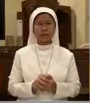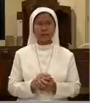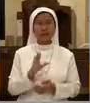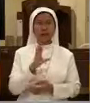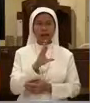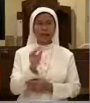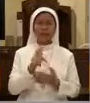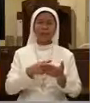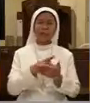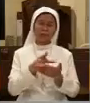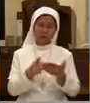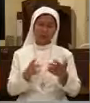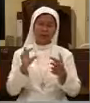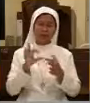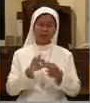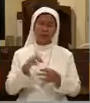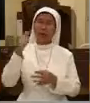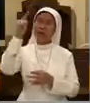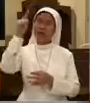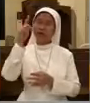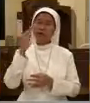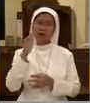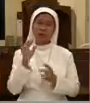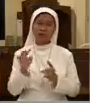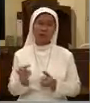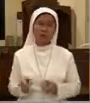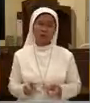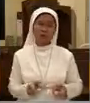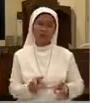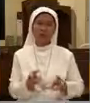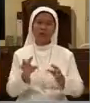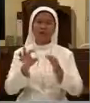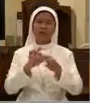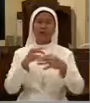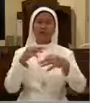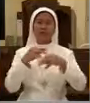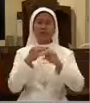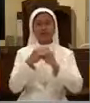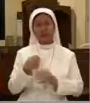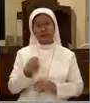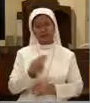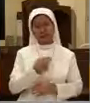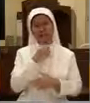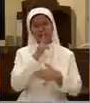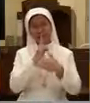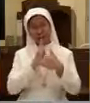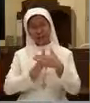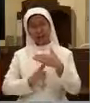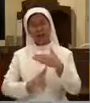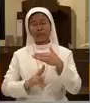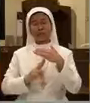And part of God's ways of making us humble and